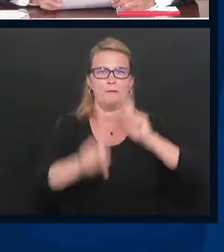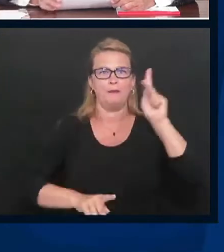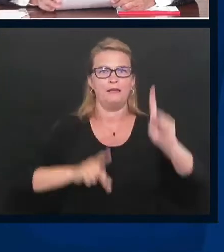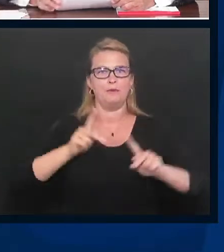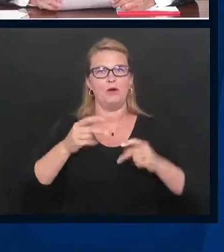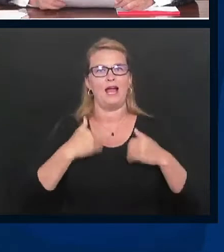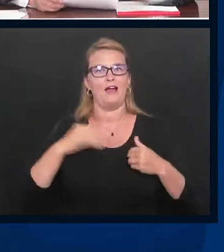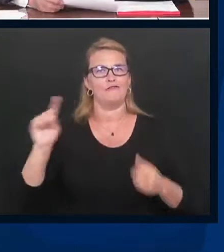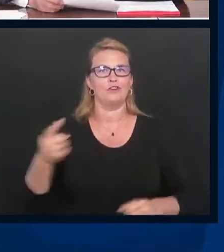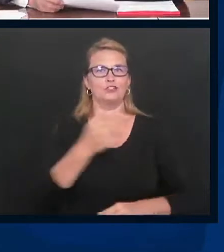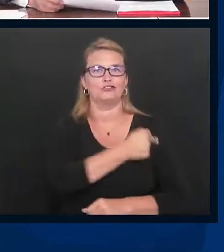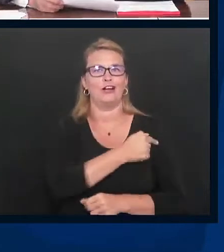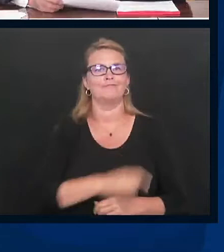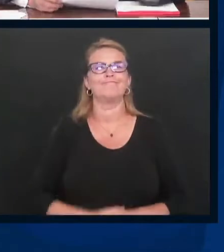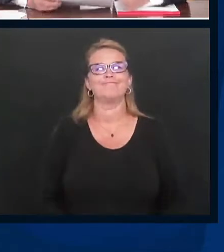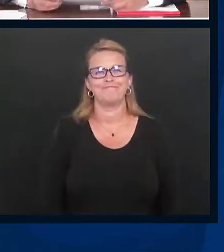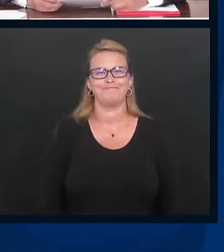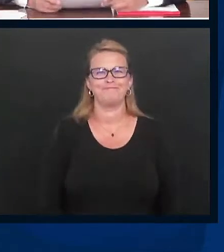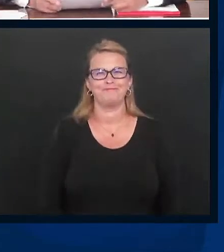one shot.